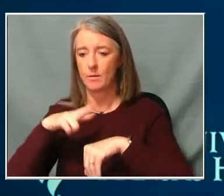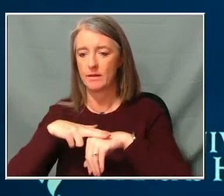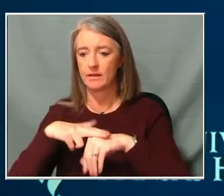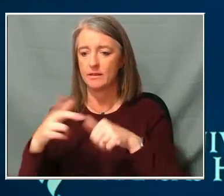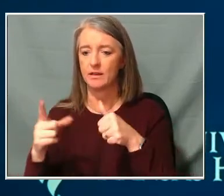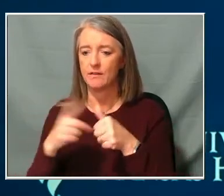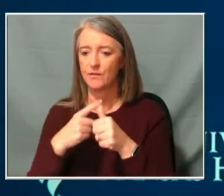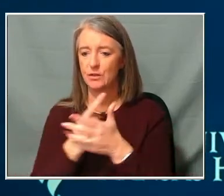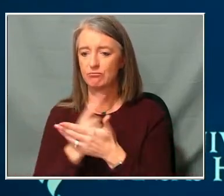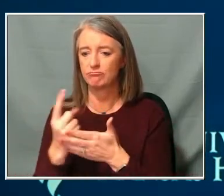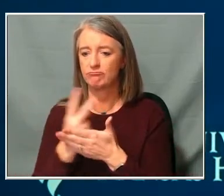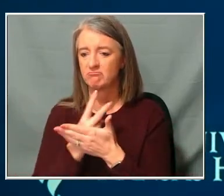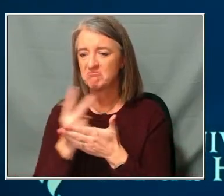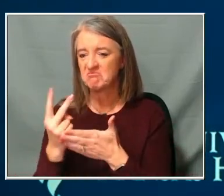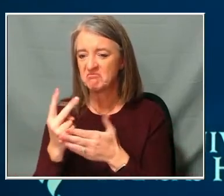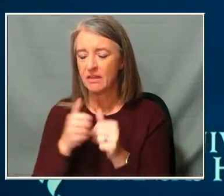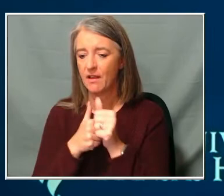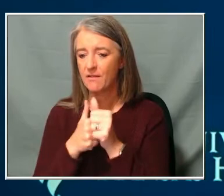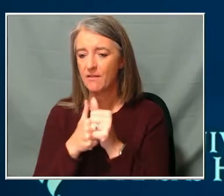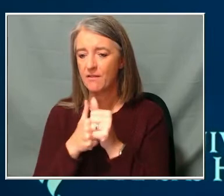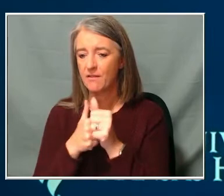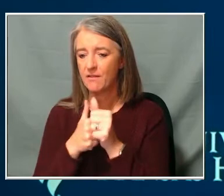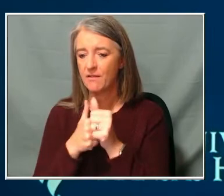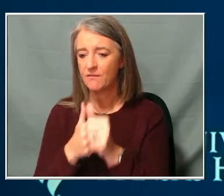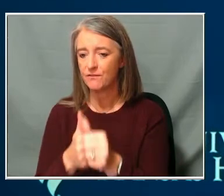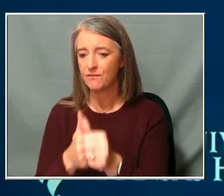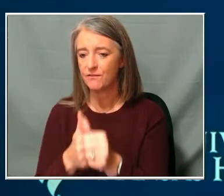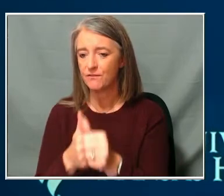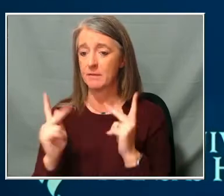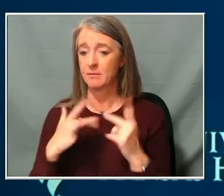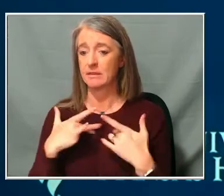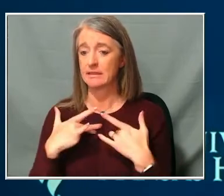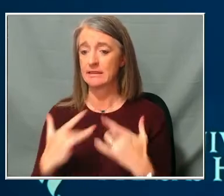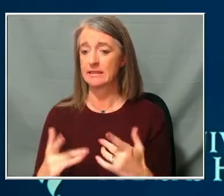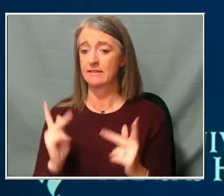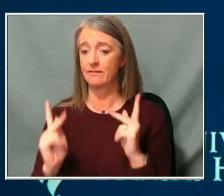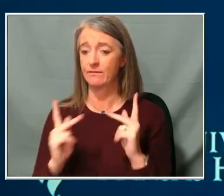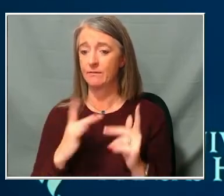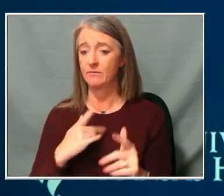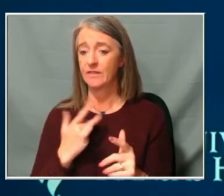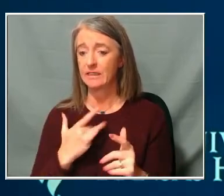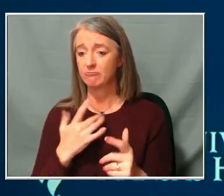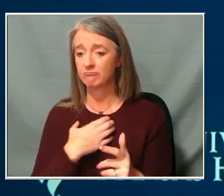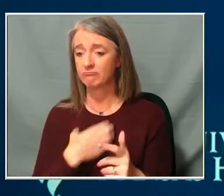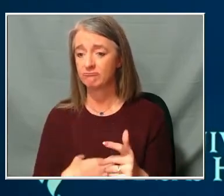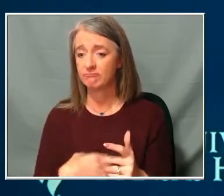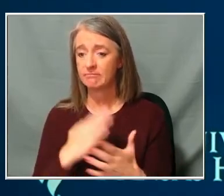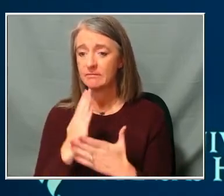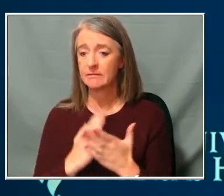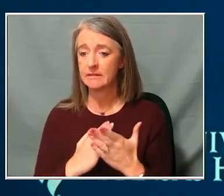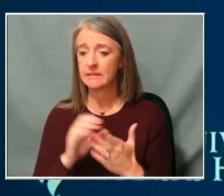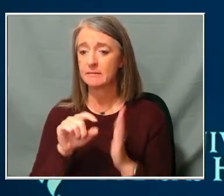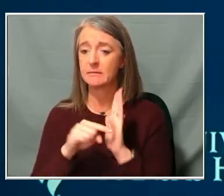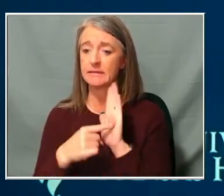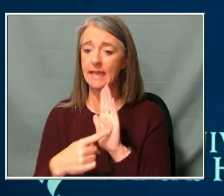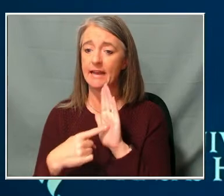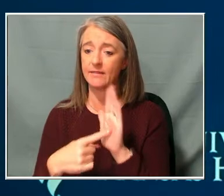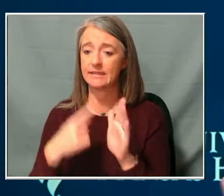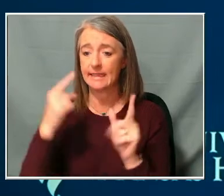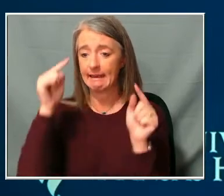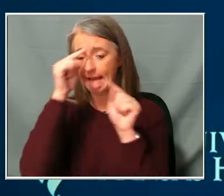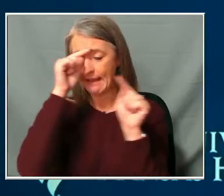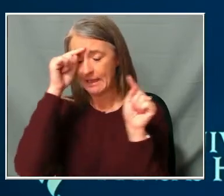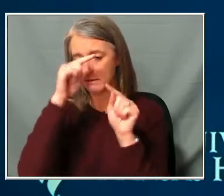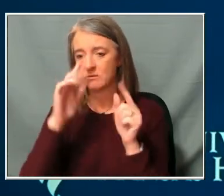few weeks that you're following this approach, people tend to feel pretty hungry. They may have some side effects like headaches, but that tends to